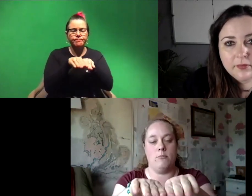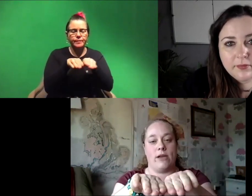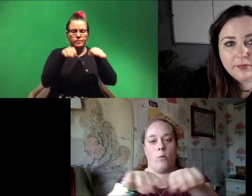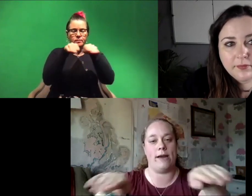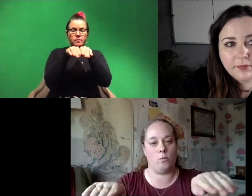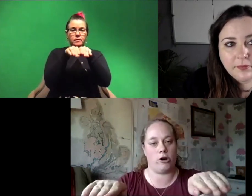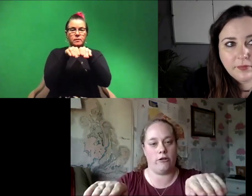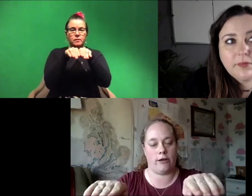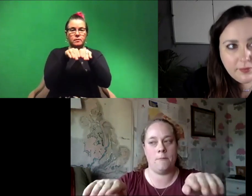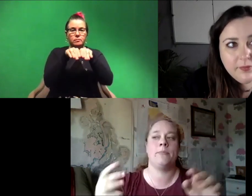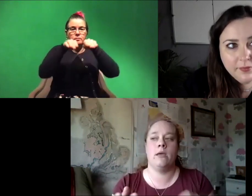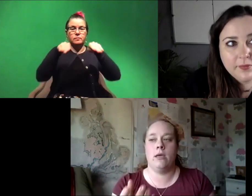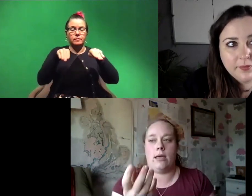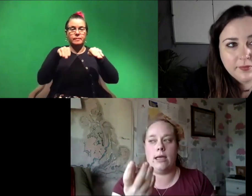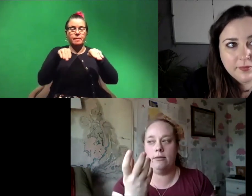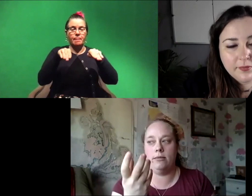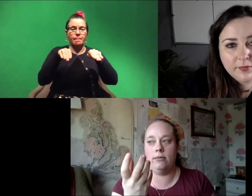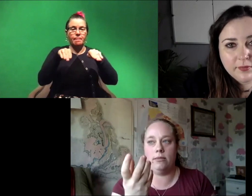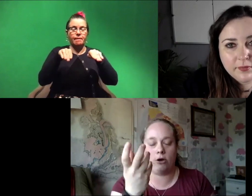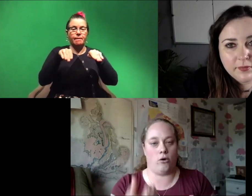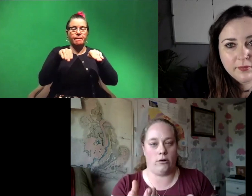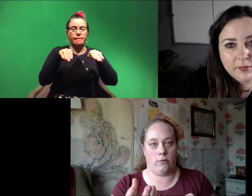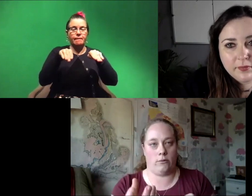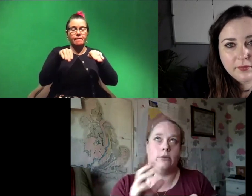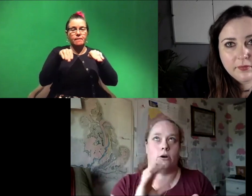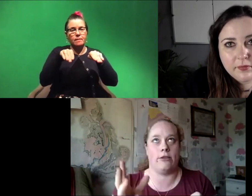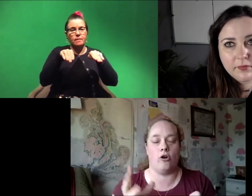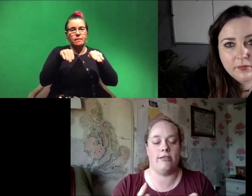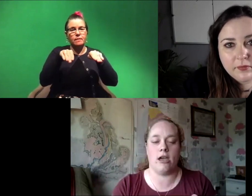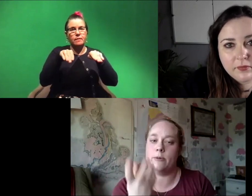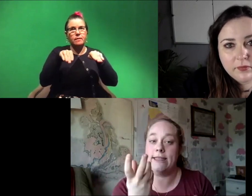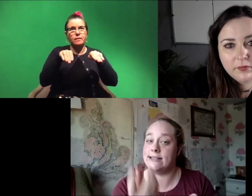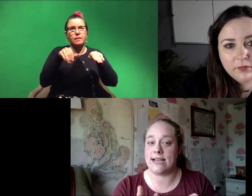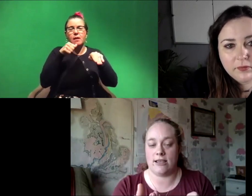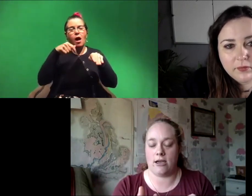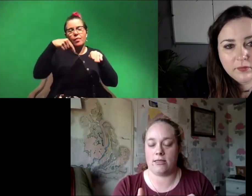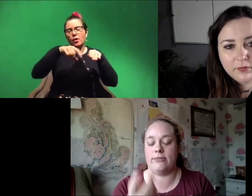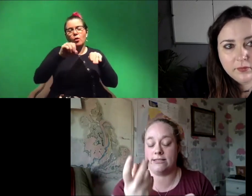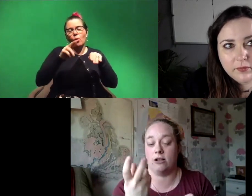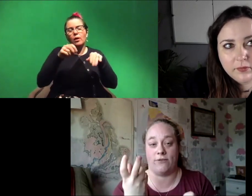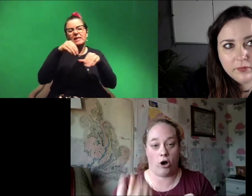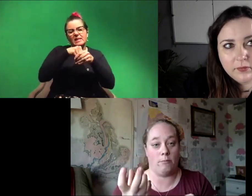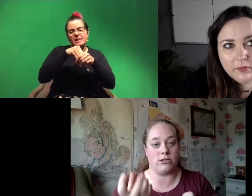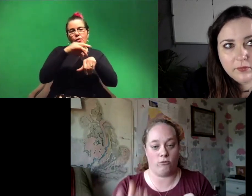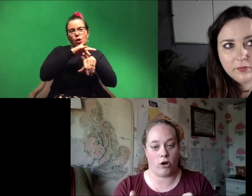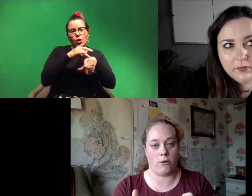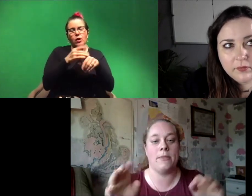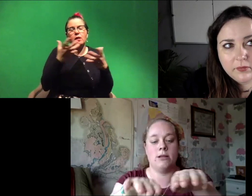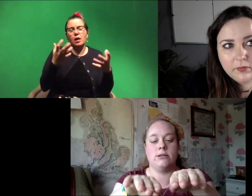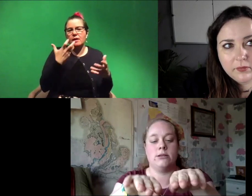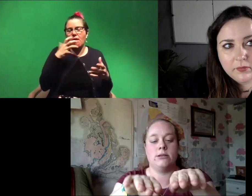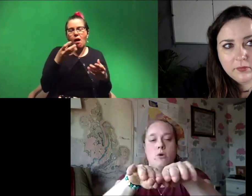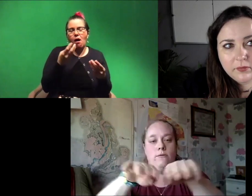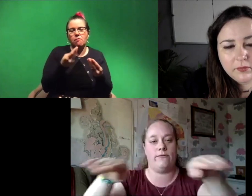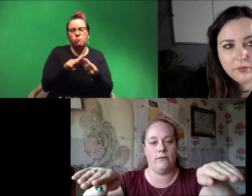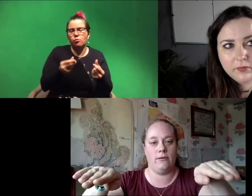that are moving away from one another, in the core, well, not quite the core of the earth, but on the inside of the earth, there's lots of hot molten rock. So